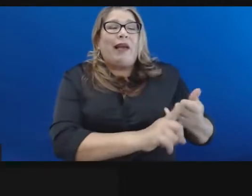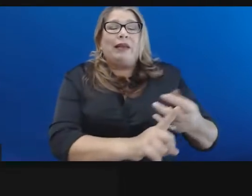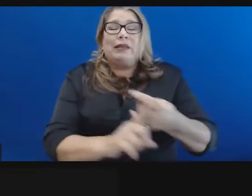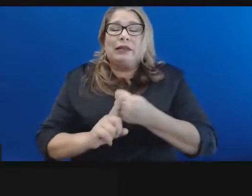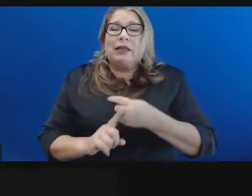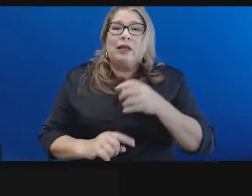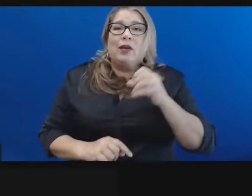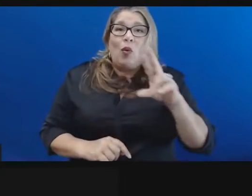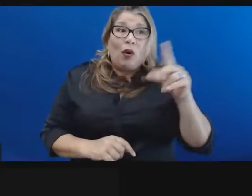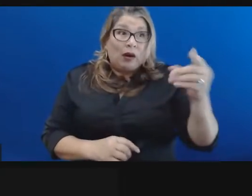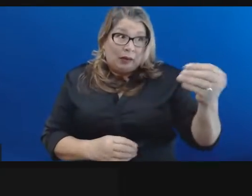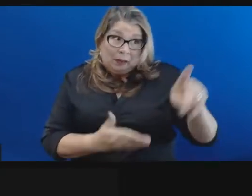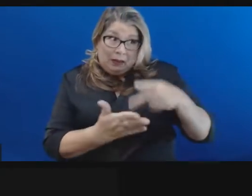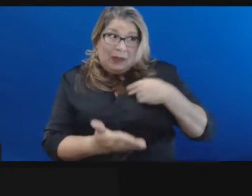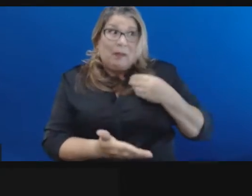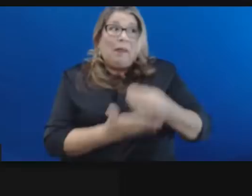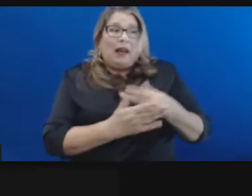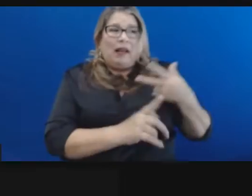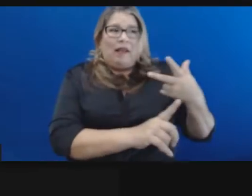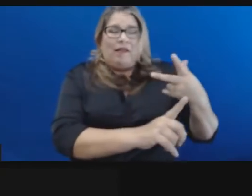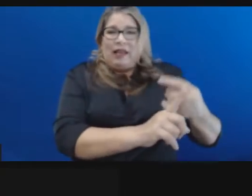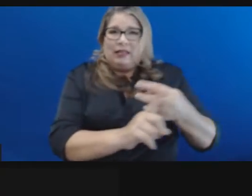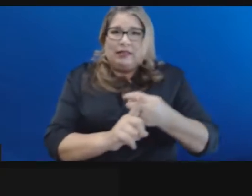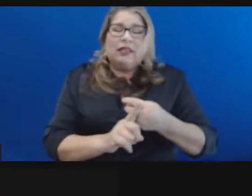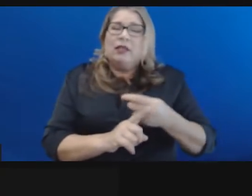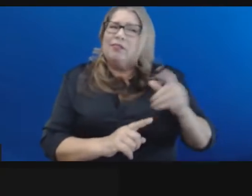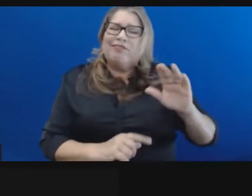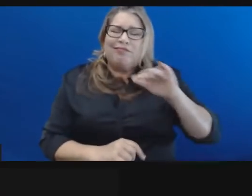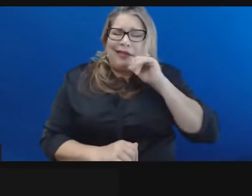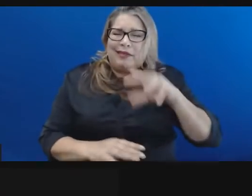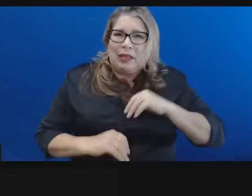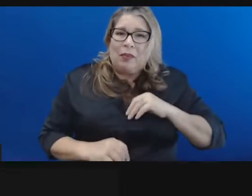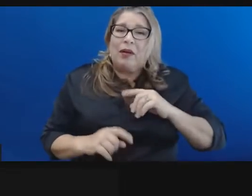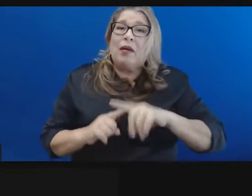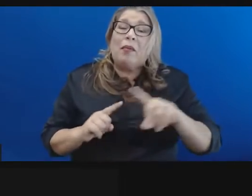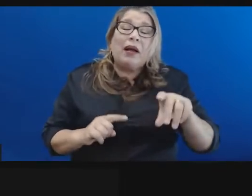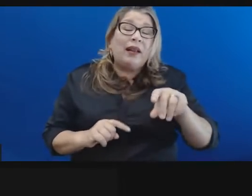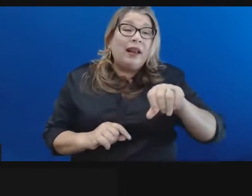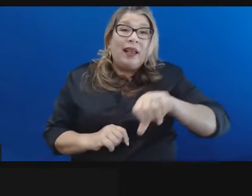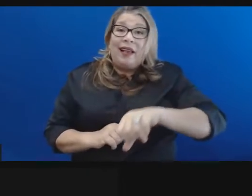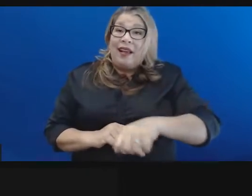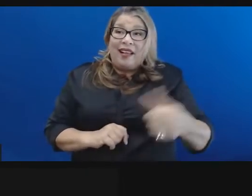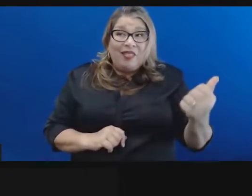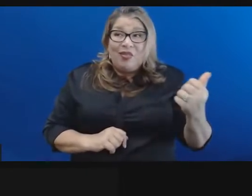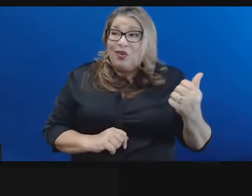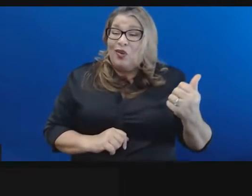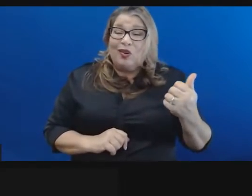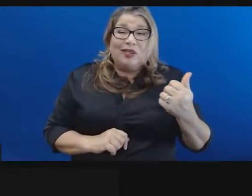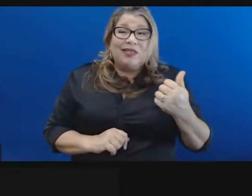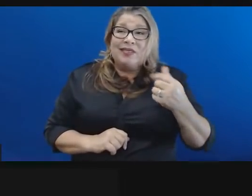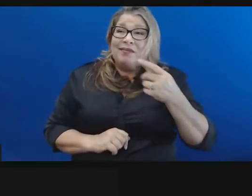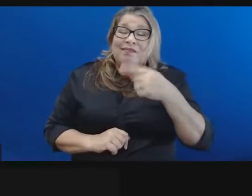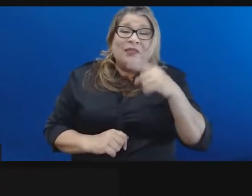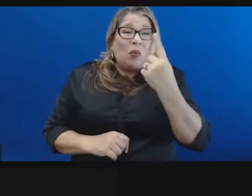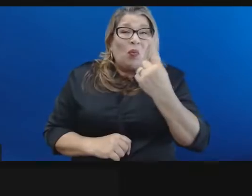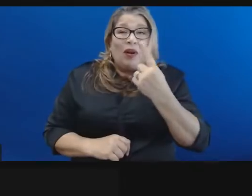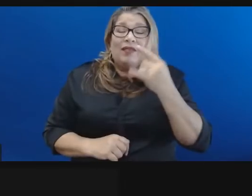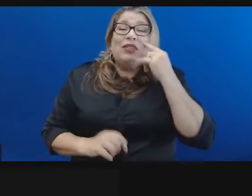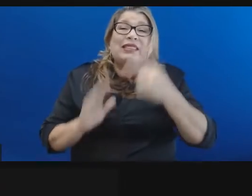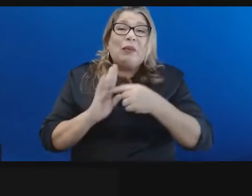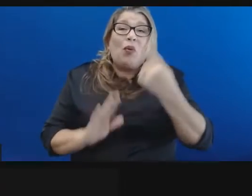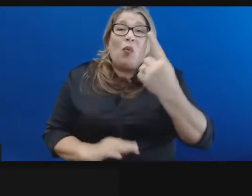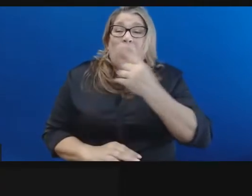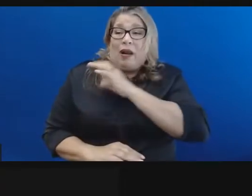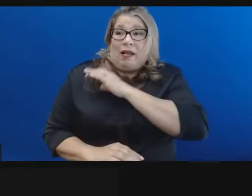last hours, I heard about one clinic who was on the phone between 11 p.m. and 3 a.m. to recruit people so they didn't have to